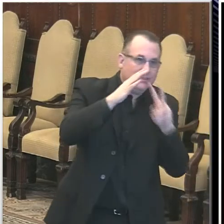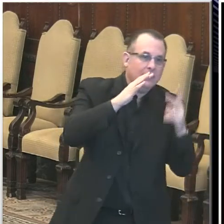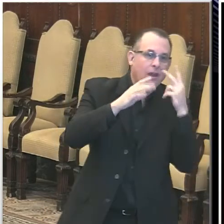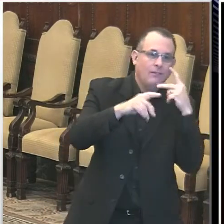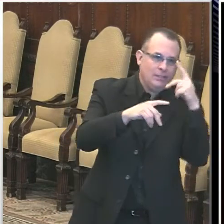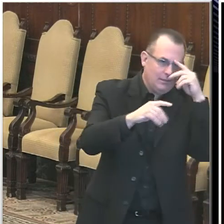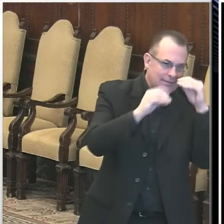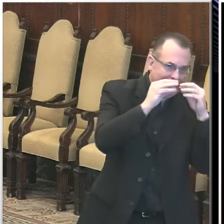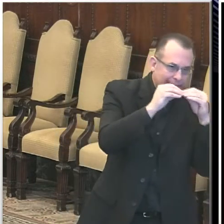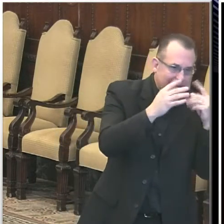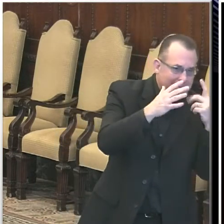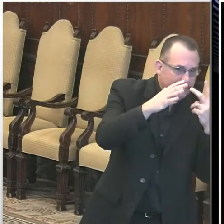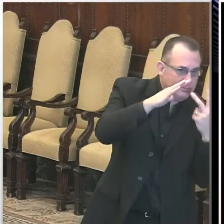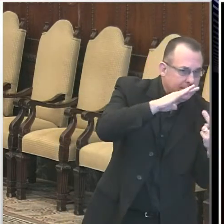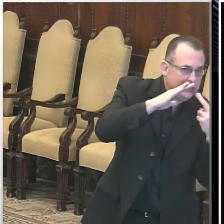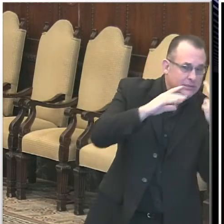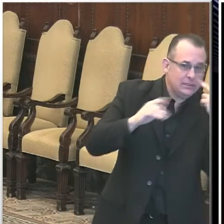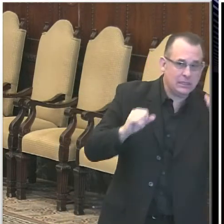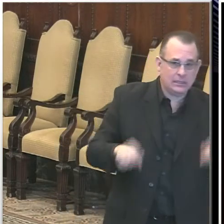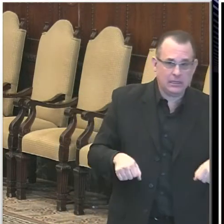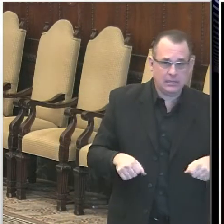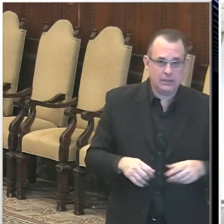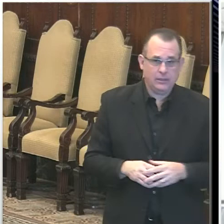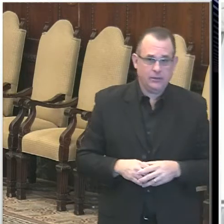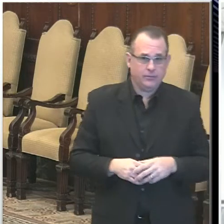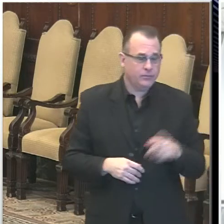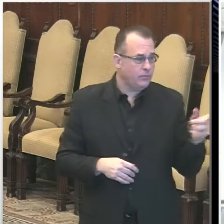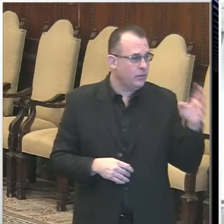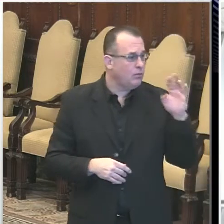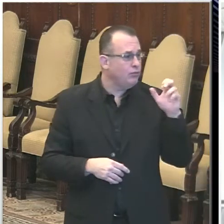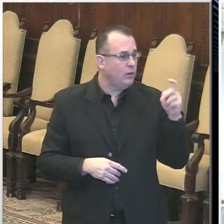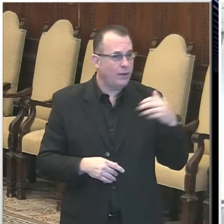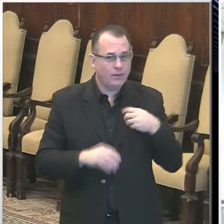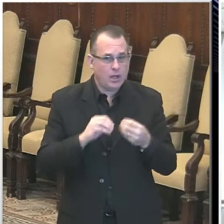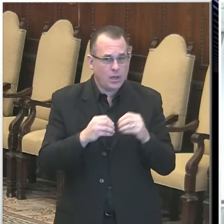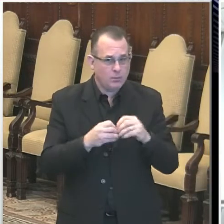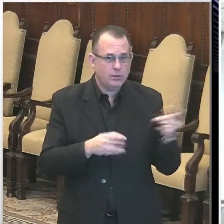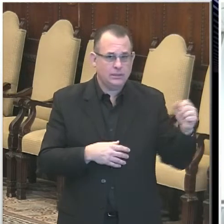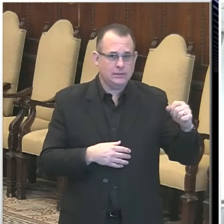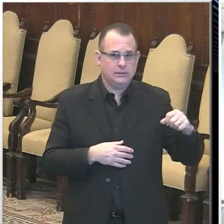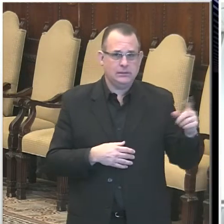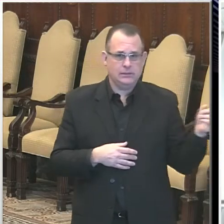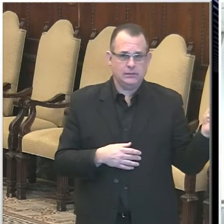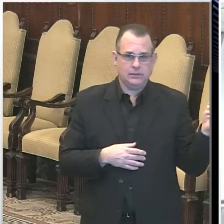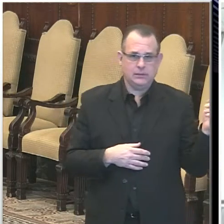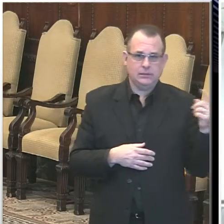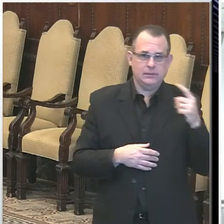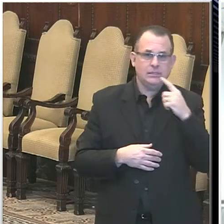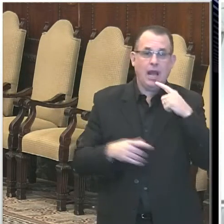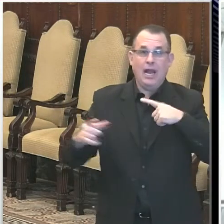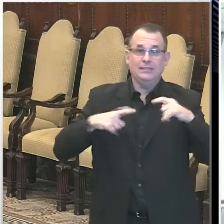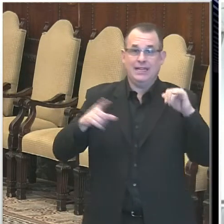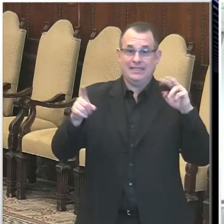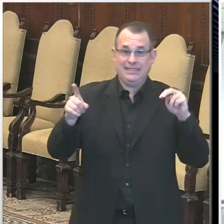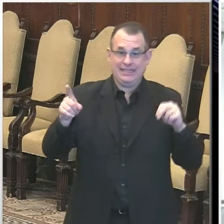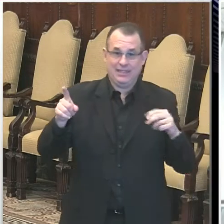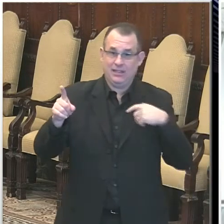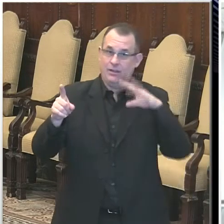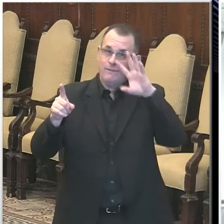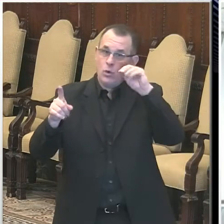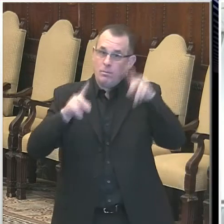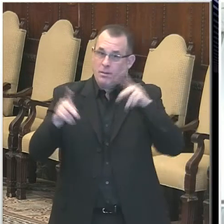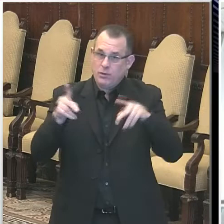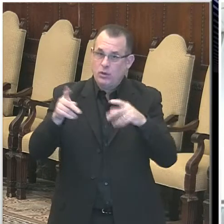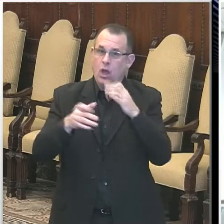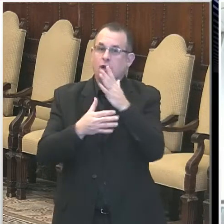Brian, do you want to handle numbers? Yeah, sure. So we have 40 people within the Holiday Inn. Some of those are unsheltered. Some of them aren't